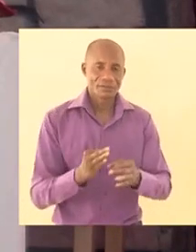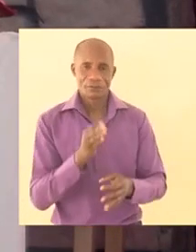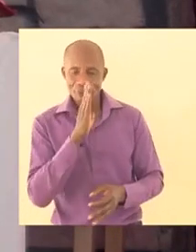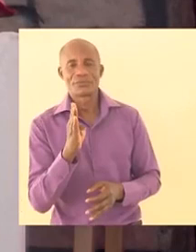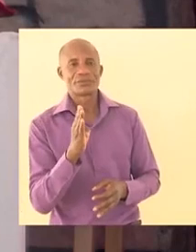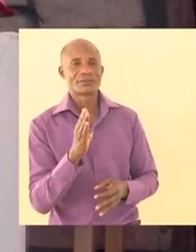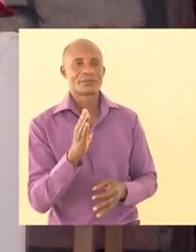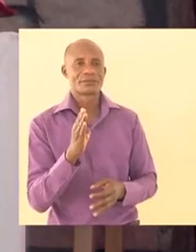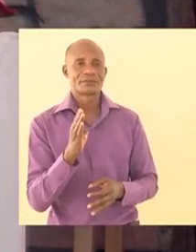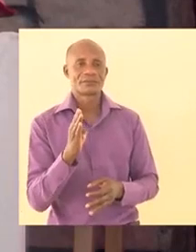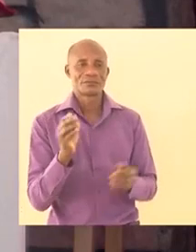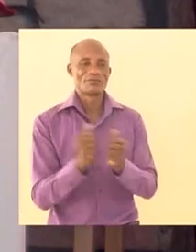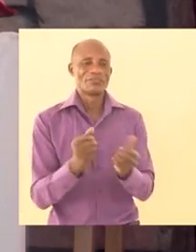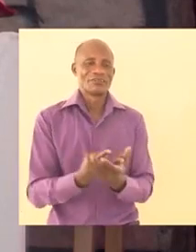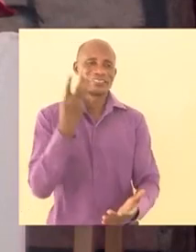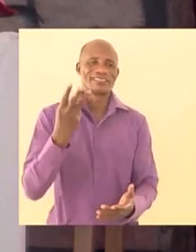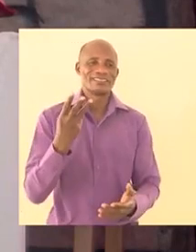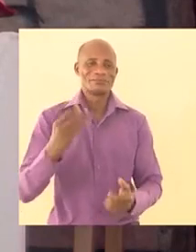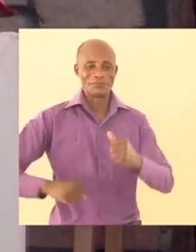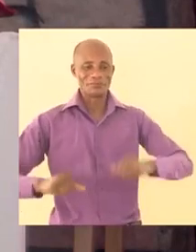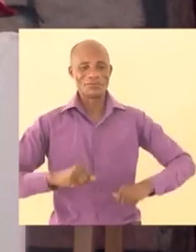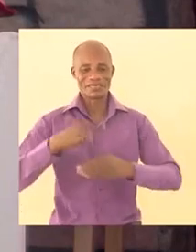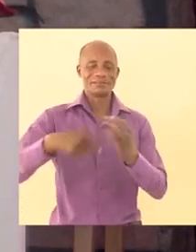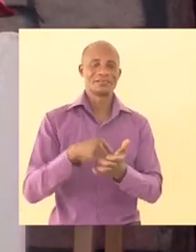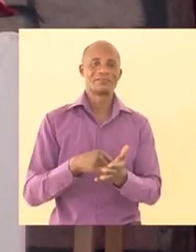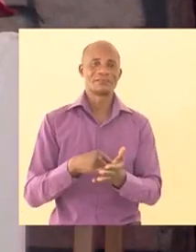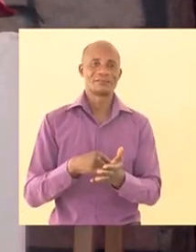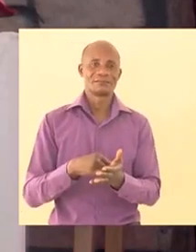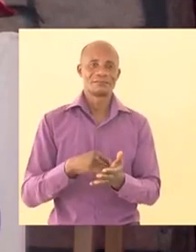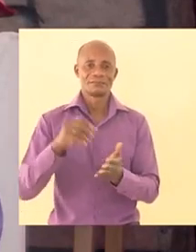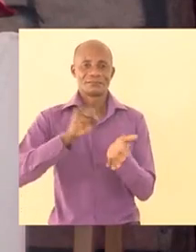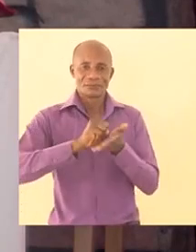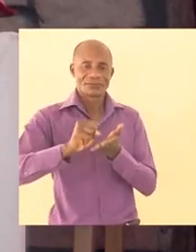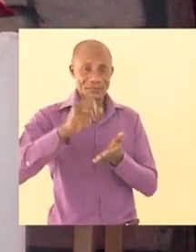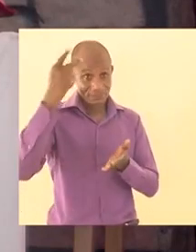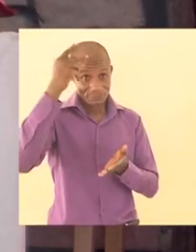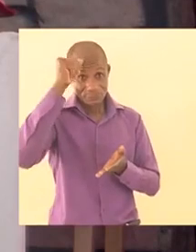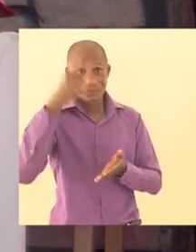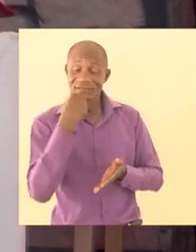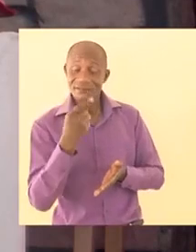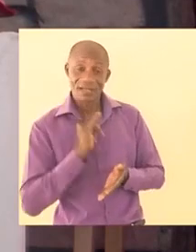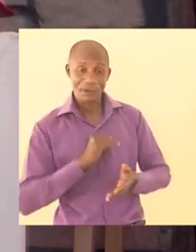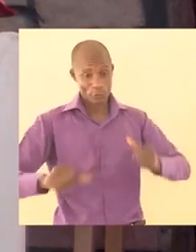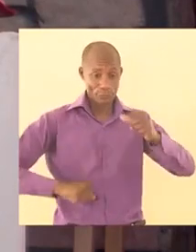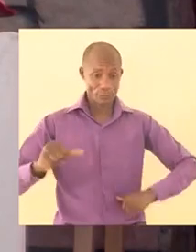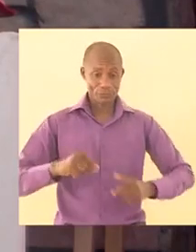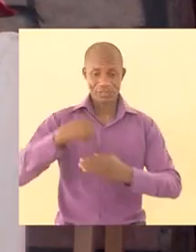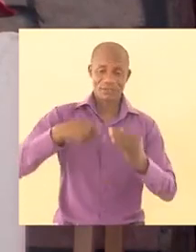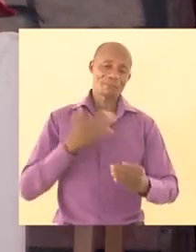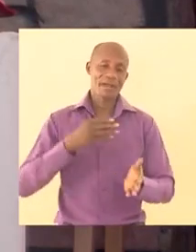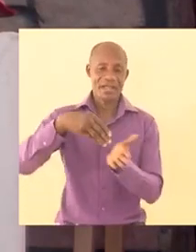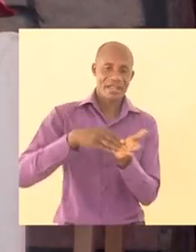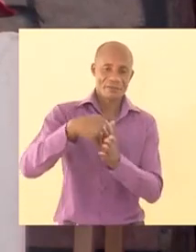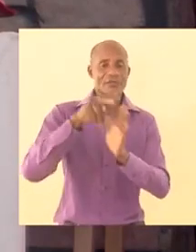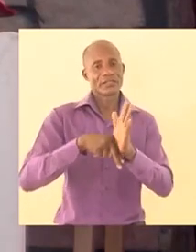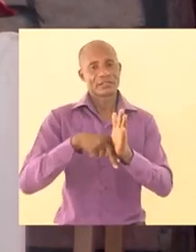if I'm surrounded with wealth, that I will begin to boast about it. St. Paul says, I will boast about my weakness,